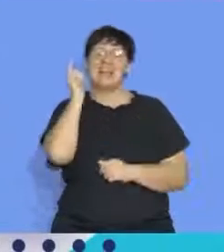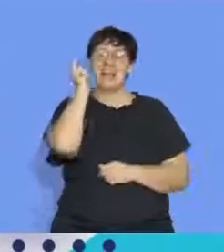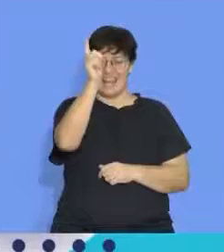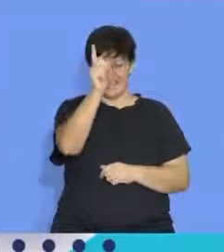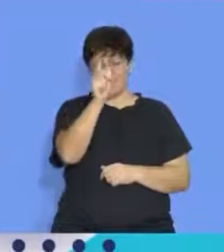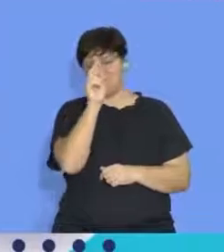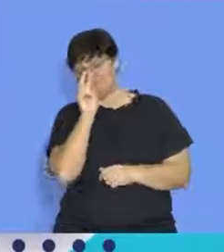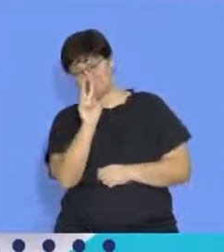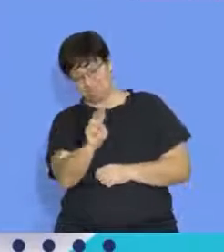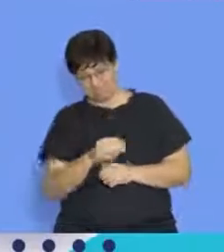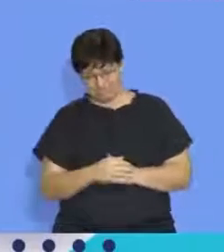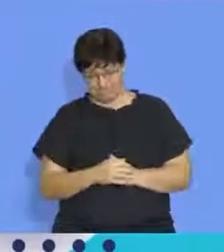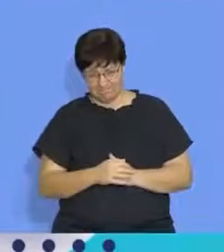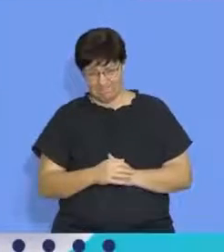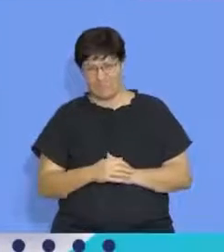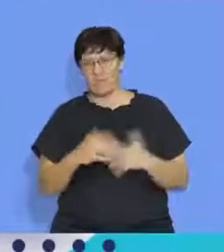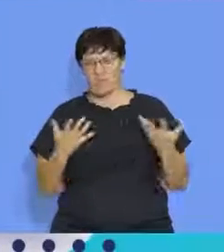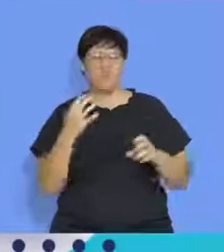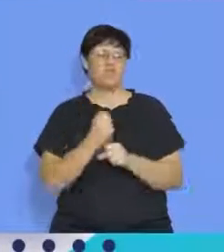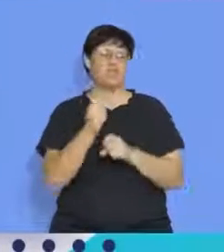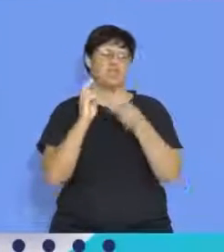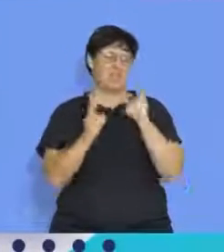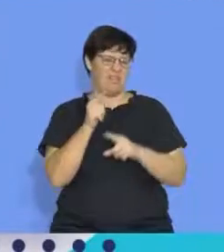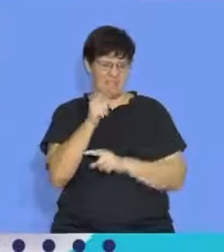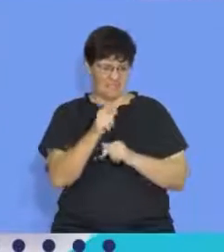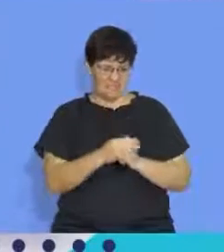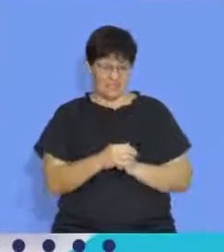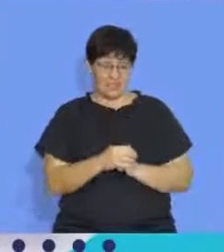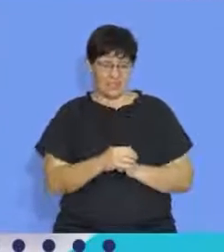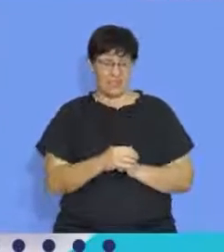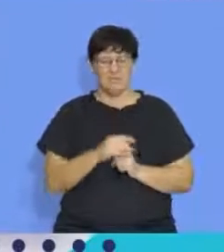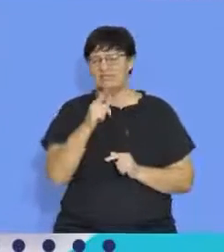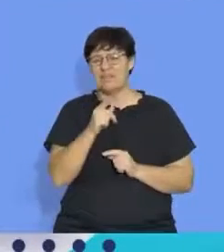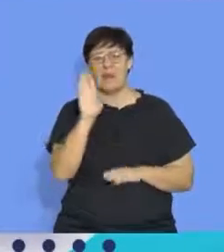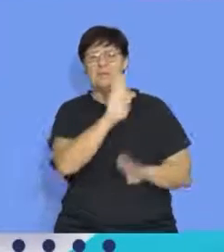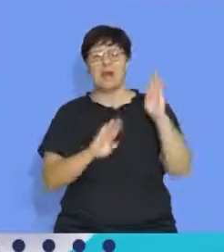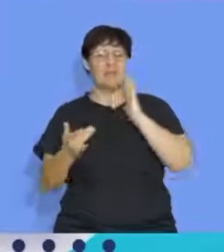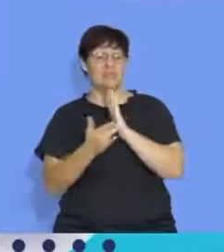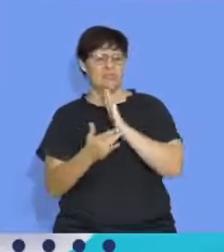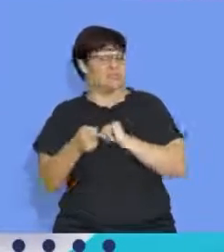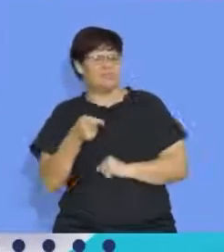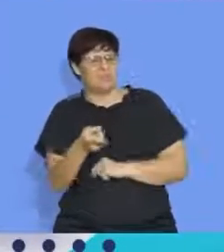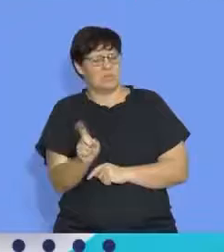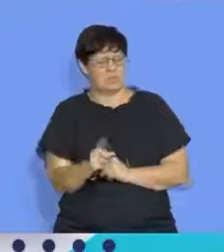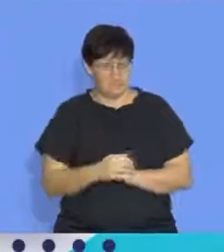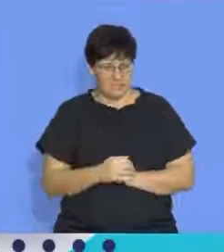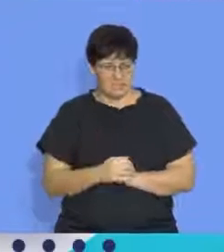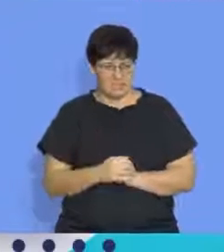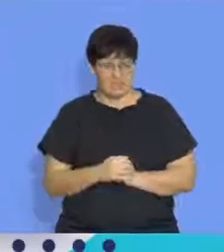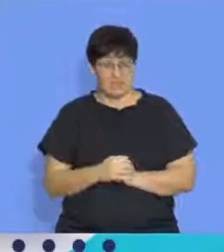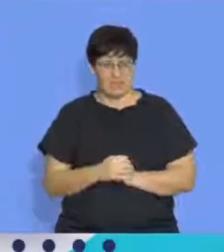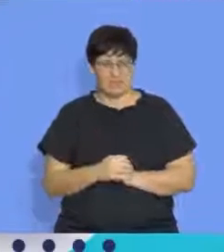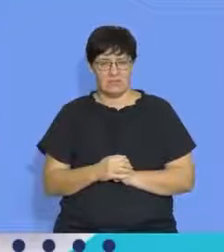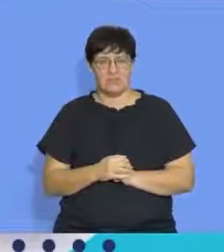you look at, if you do more of the grade 12 syllabus. And basically what biotechnology is how we're able